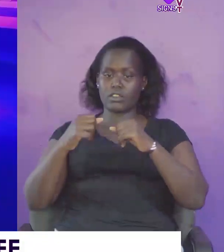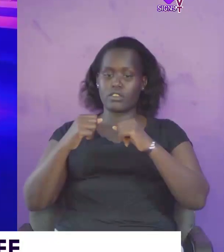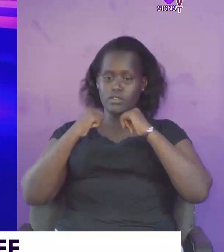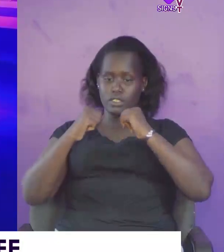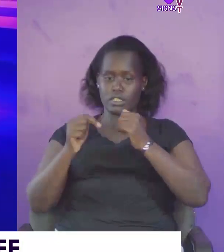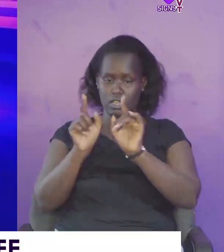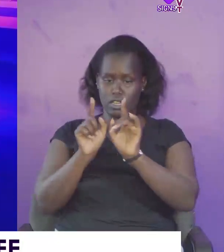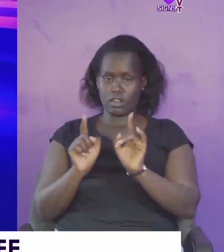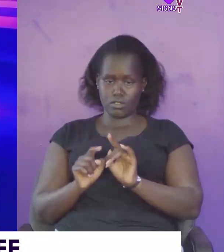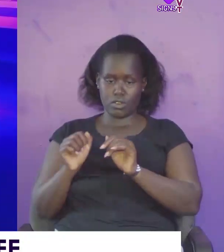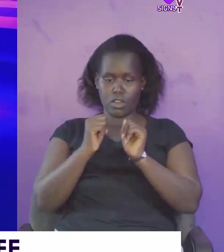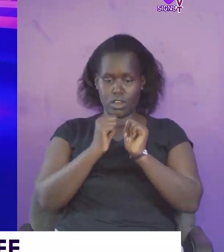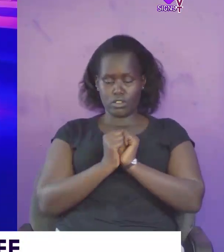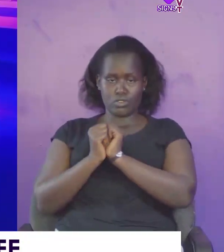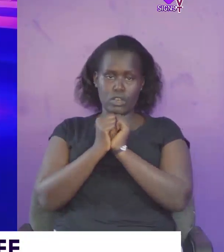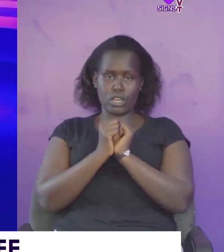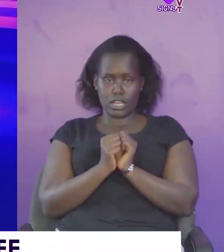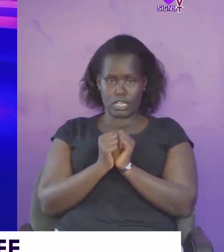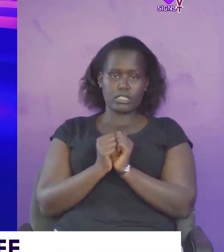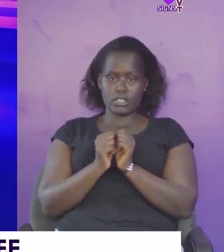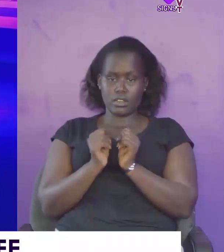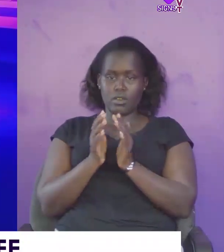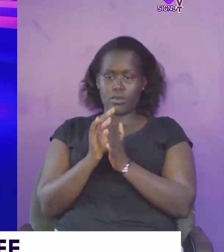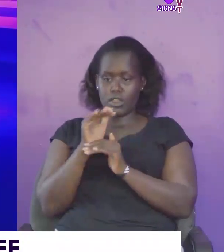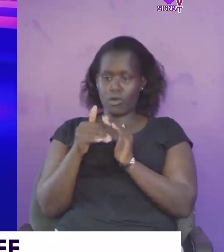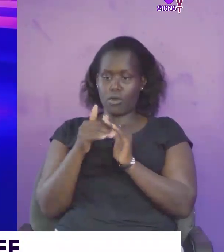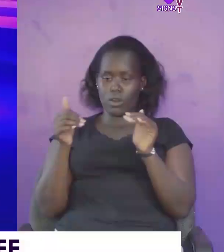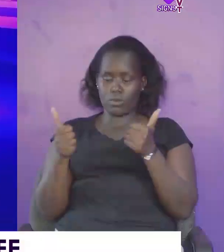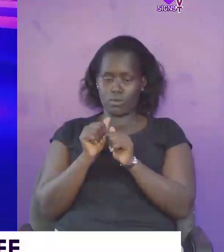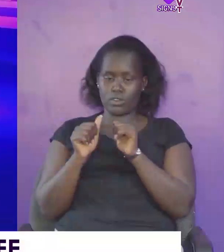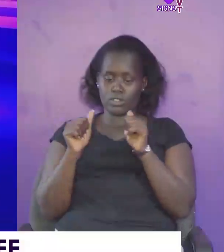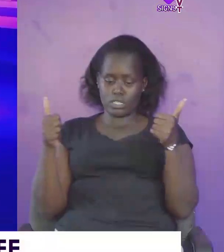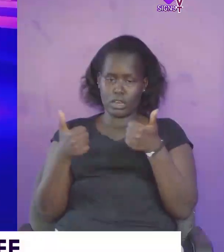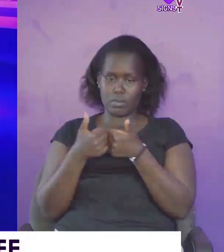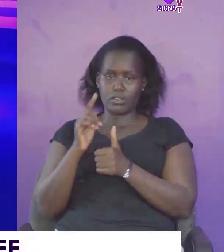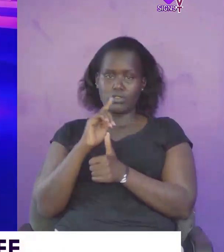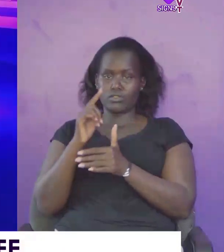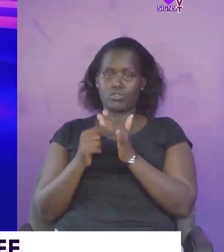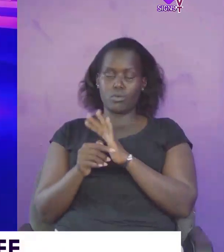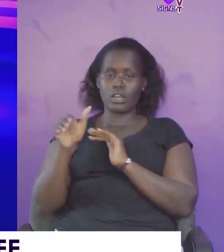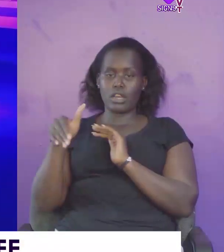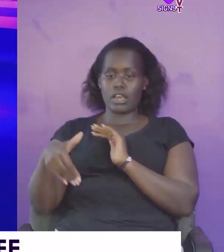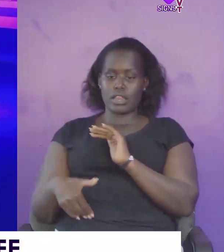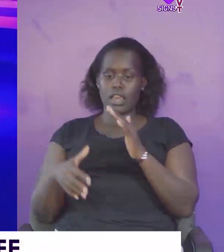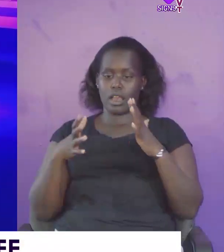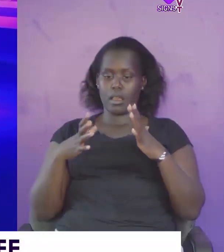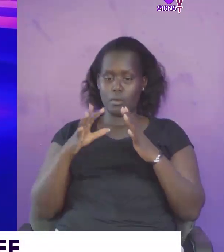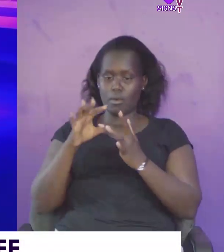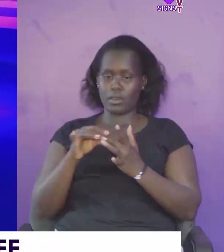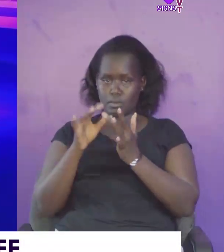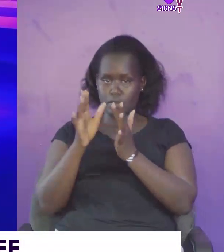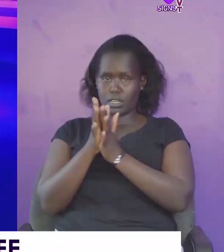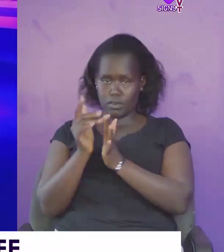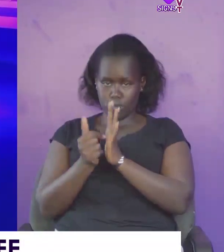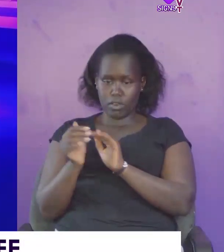give solidarity and with all that is happening, to just assure the young people and especially with in